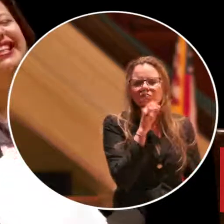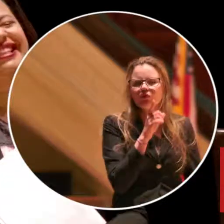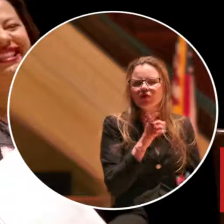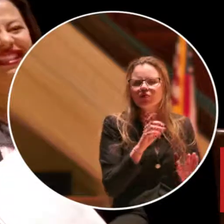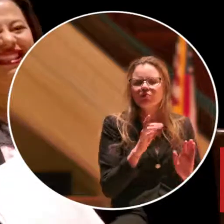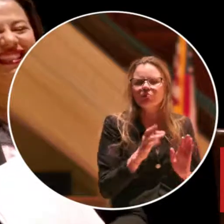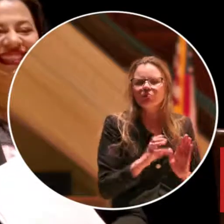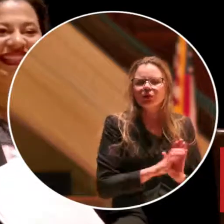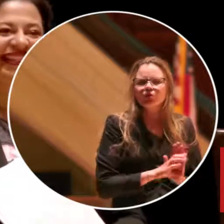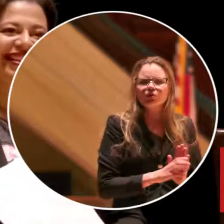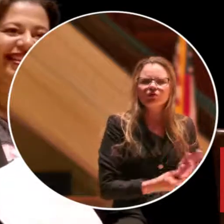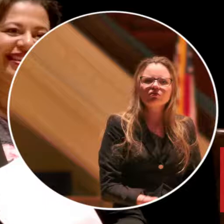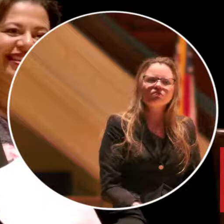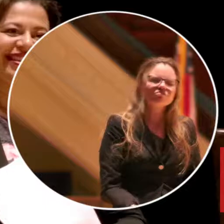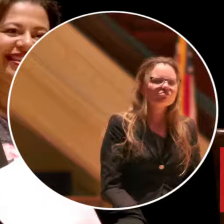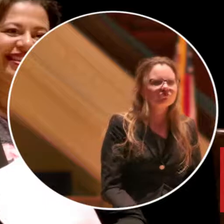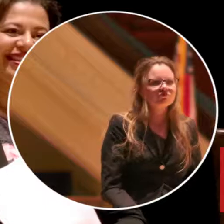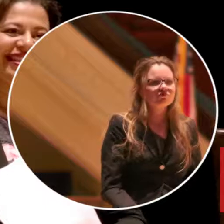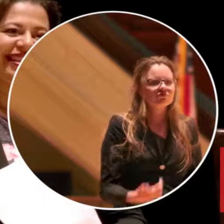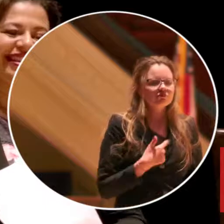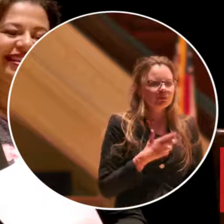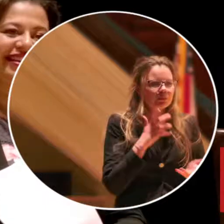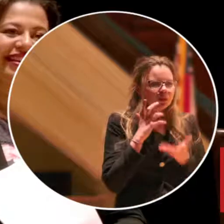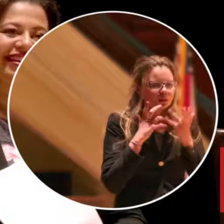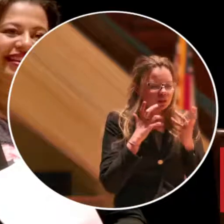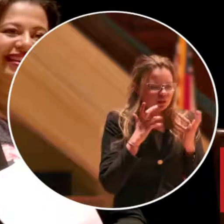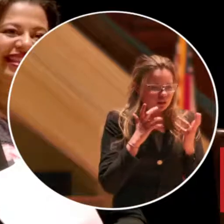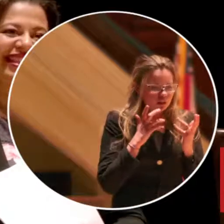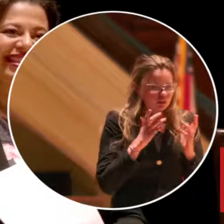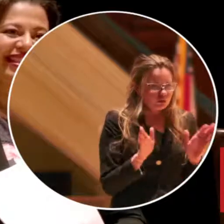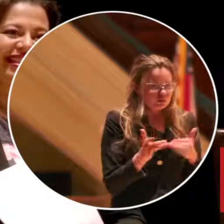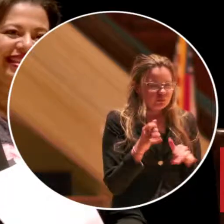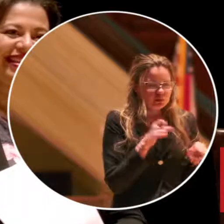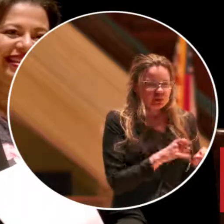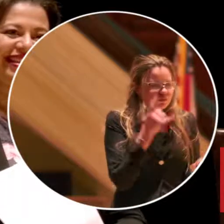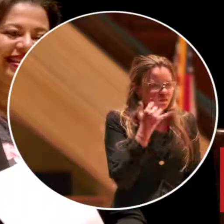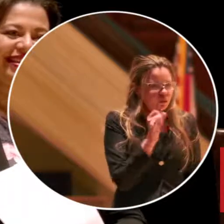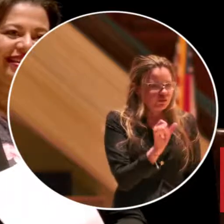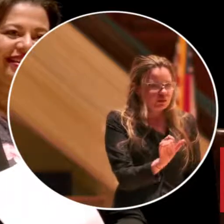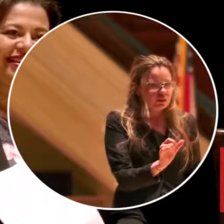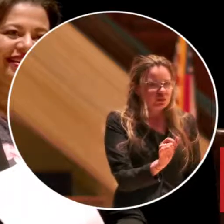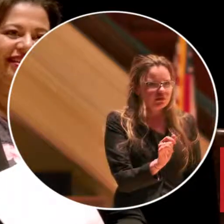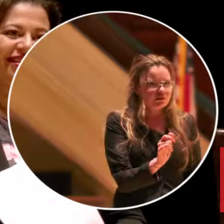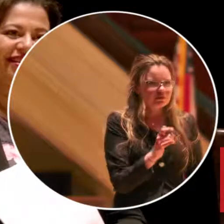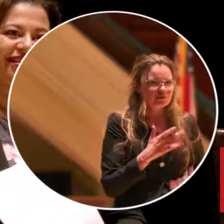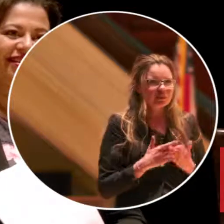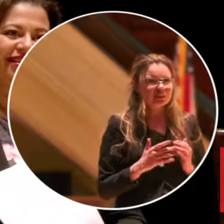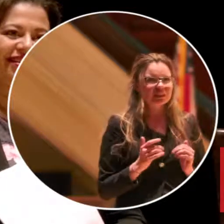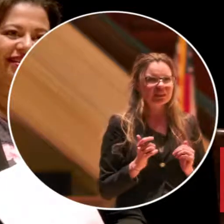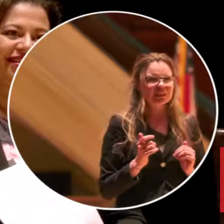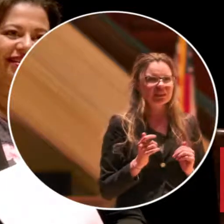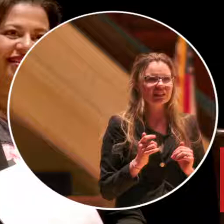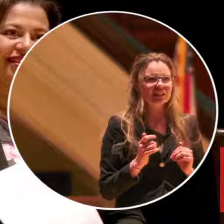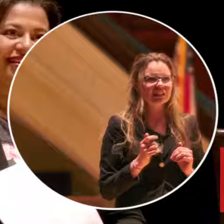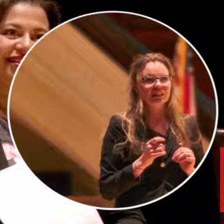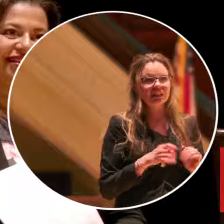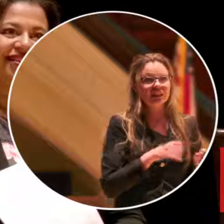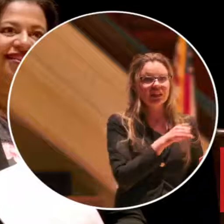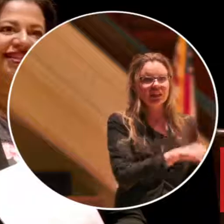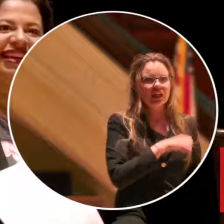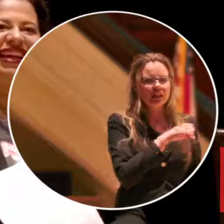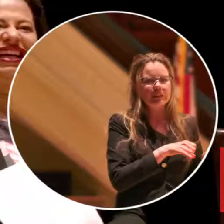I was so embarrassed by the whole thing that I never wanted to leave my room. Yet, there was a part of me that thought I probably shouldn't stay in there too long